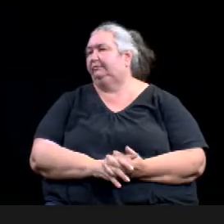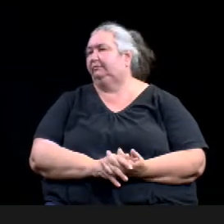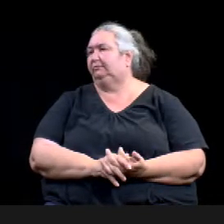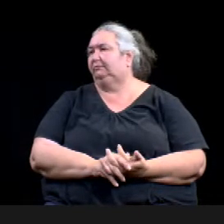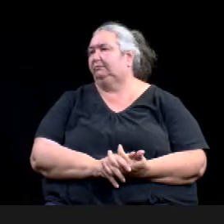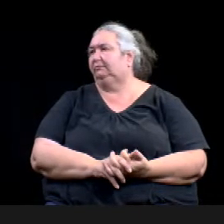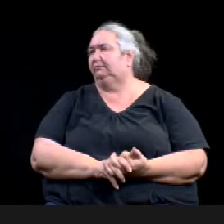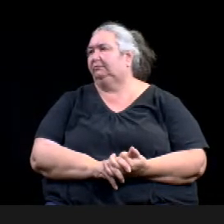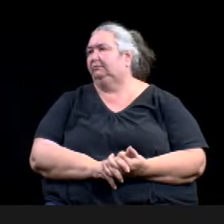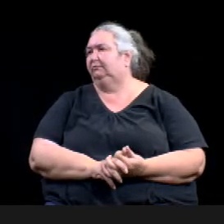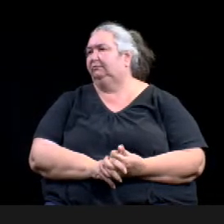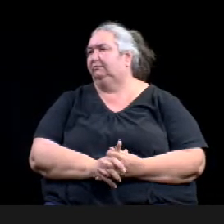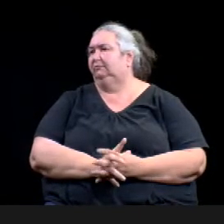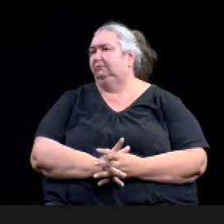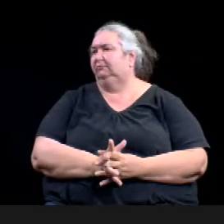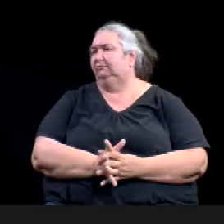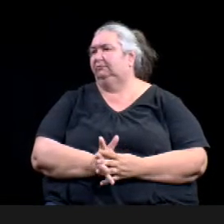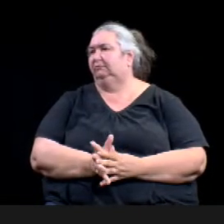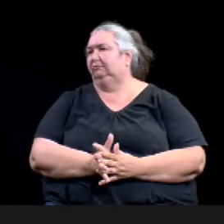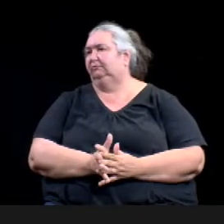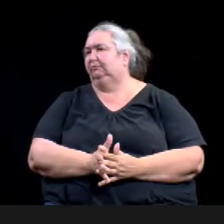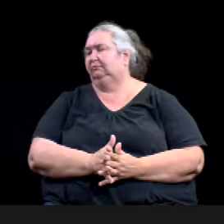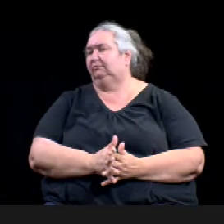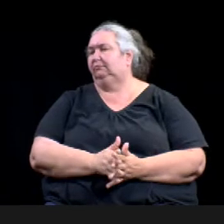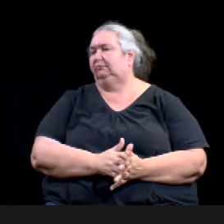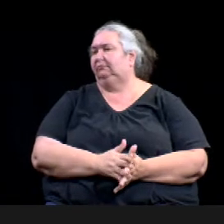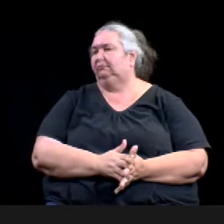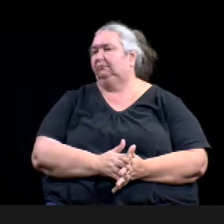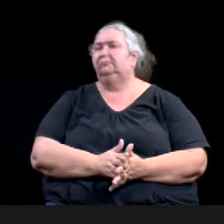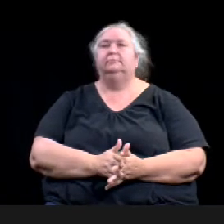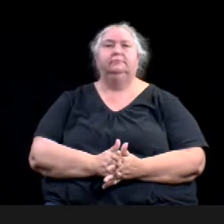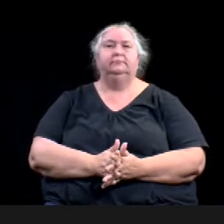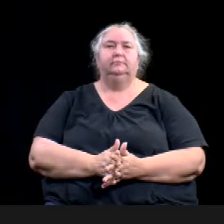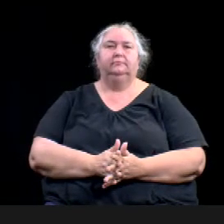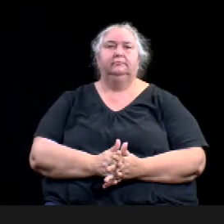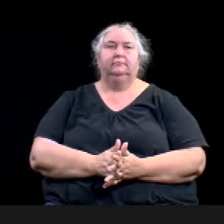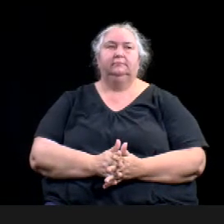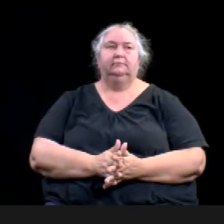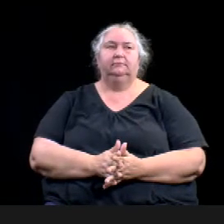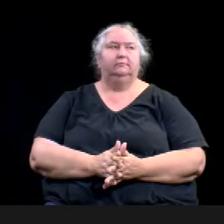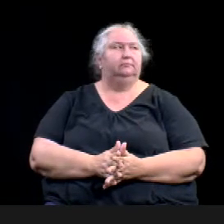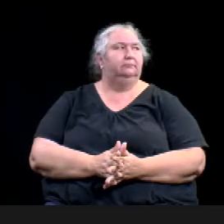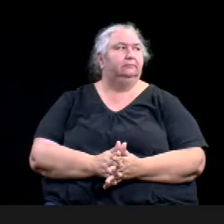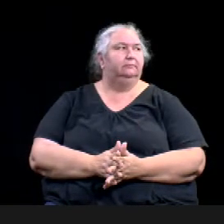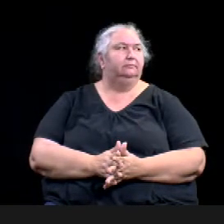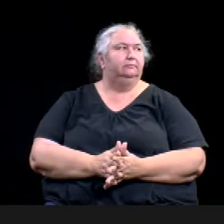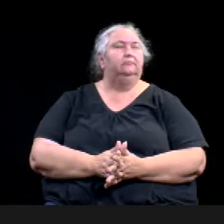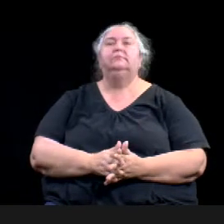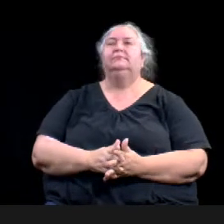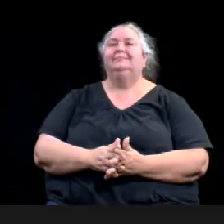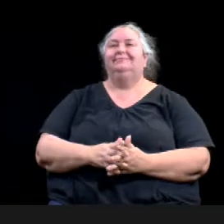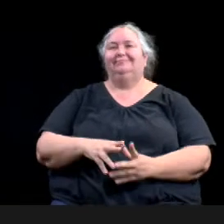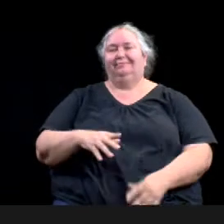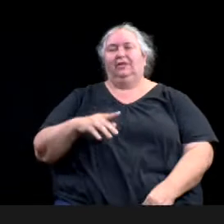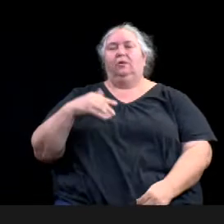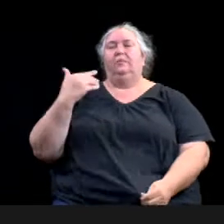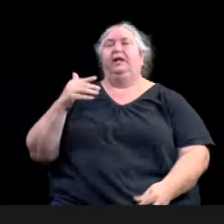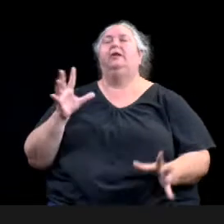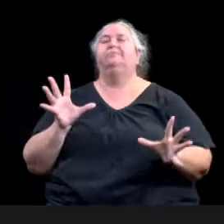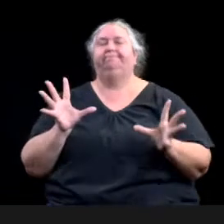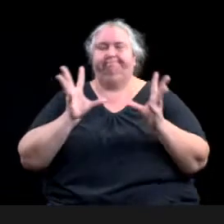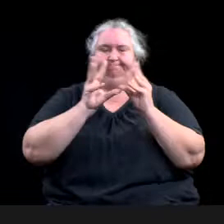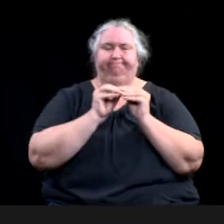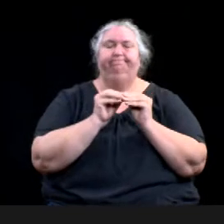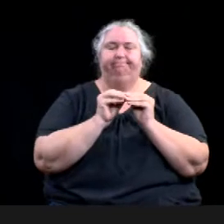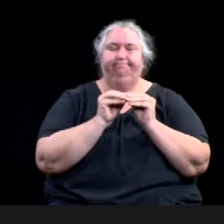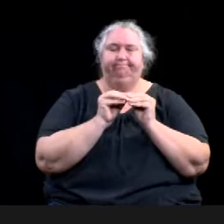We will now call the business session of the May 4th, 2021 City Council meeting to order at 6 p.m. On March 16th,